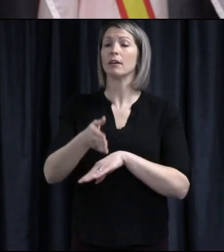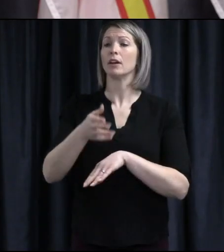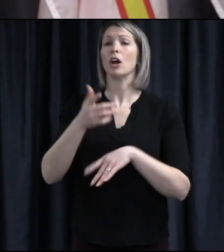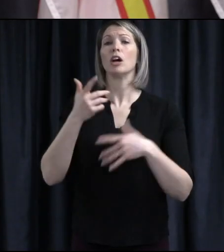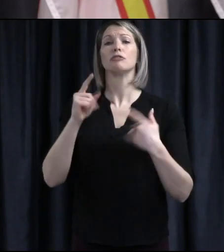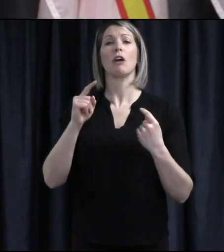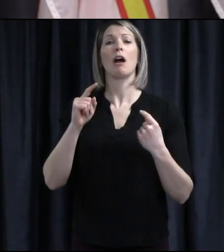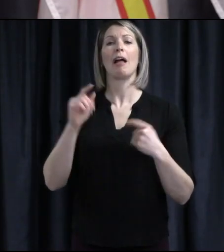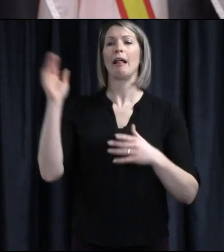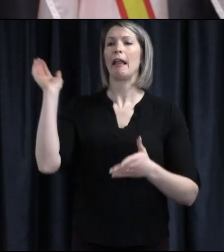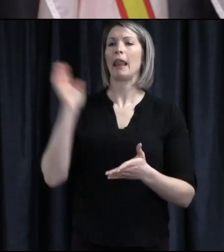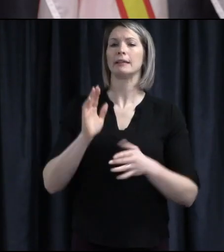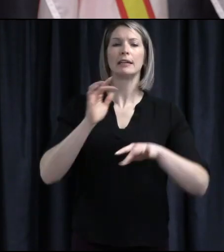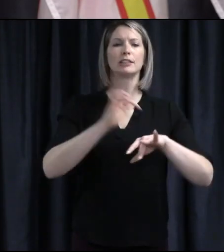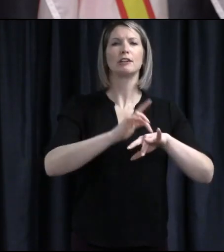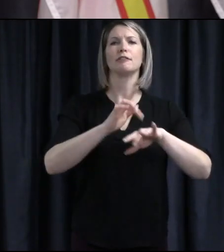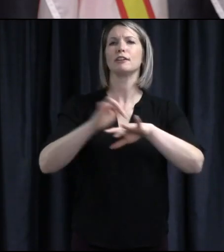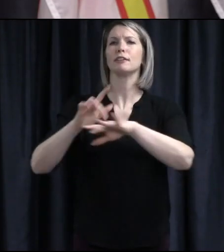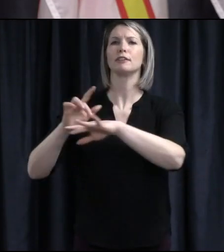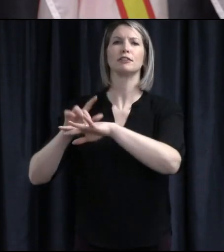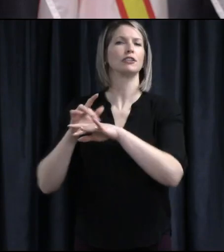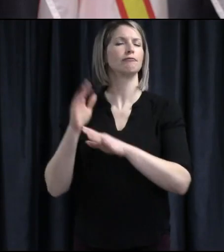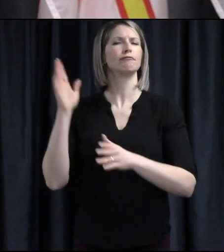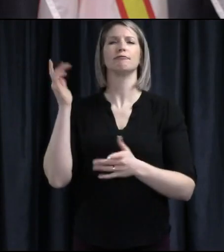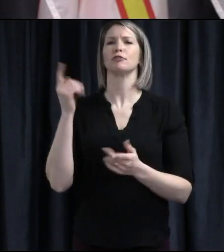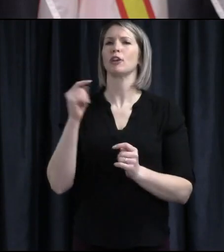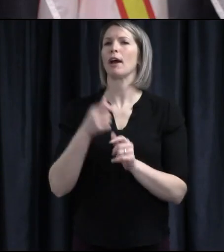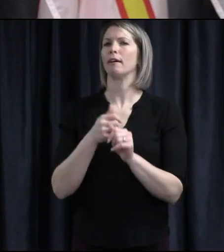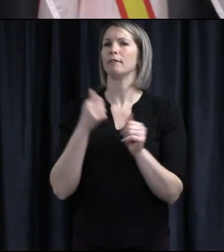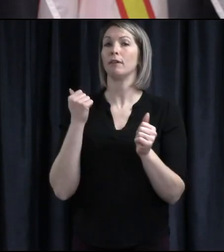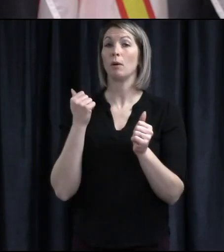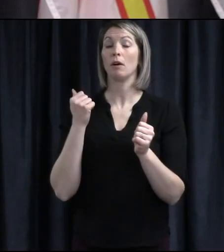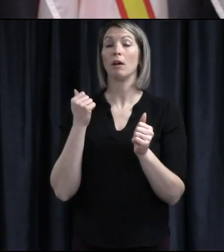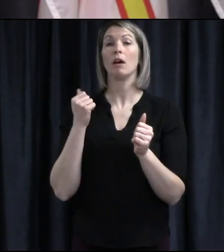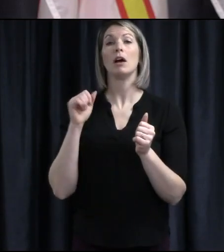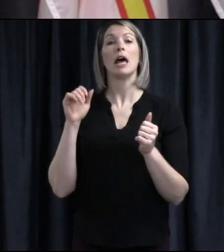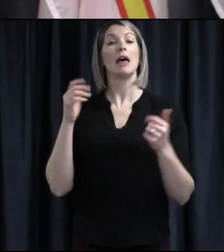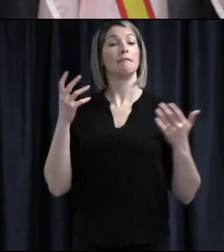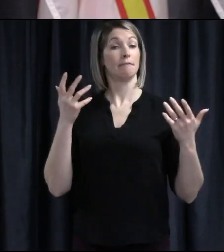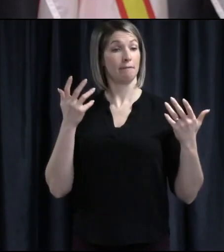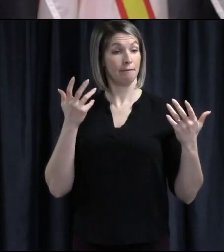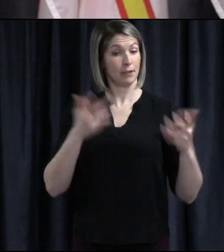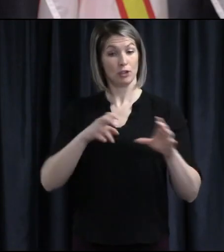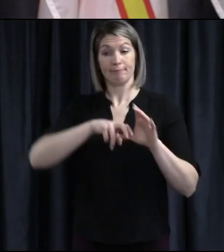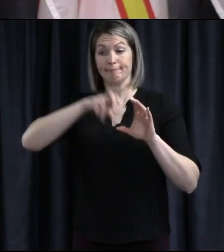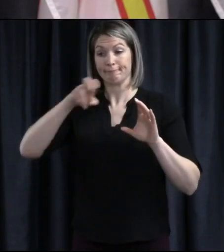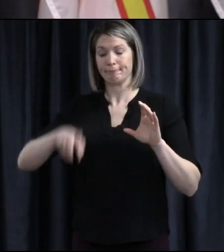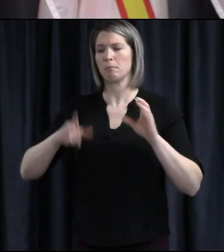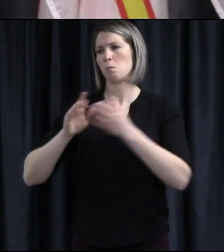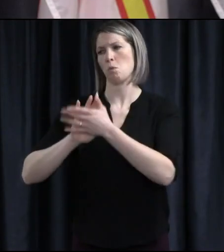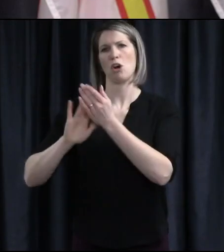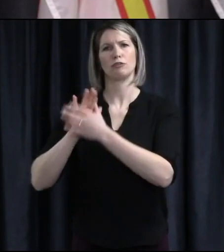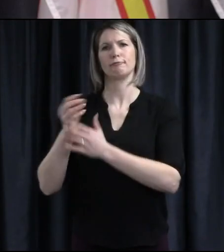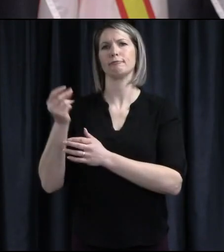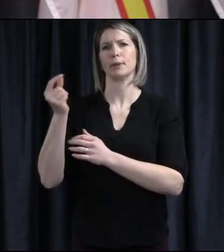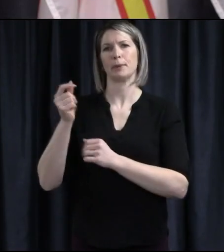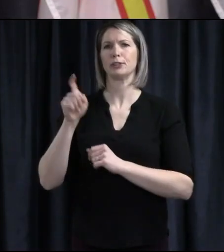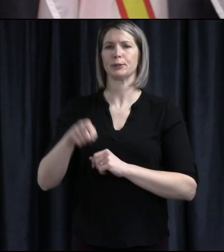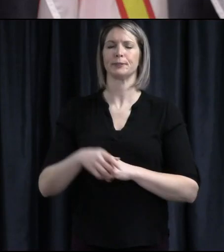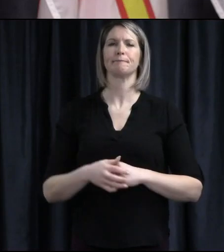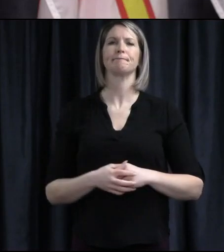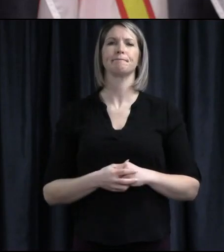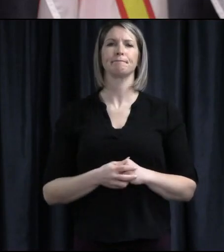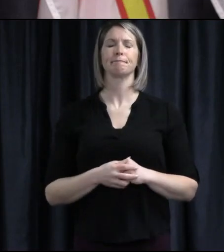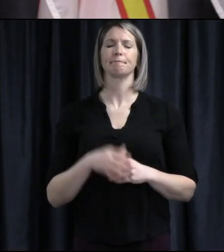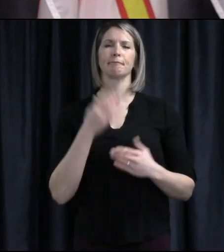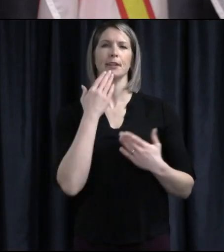touching surfaces that may be high touch surfaces, or to wash their hands after they touch those high touch surfaces. Thank